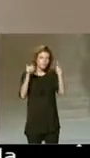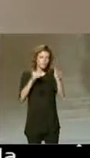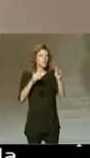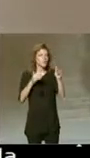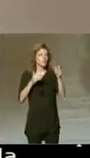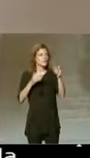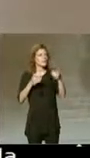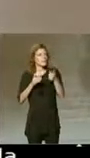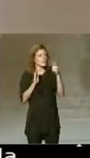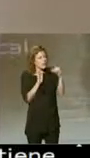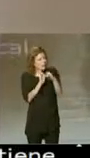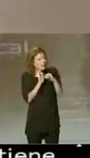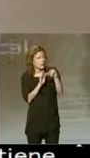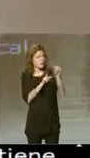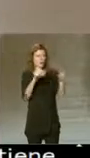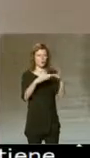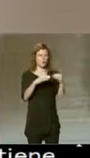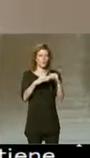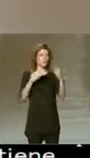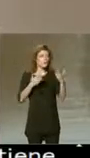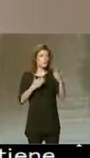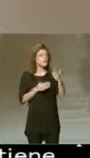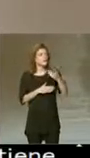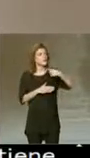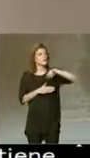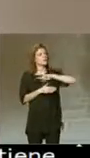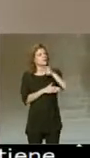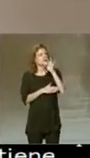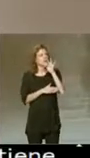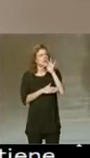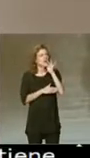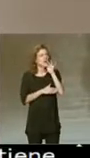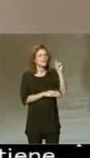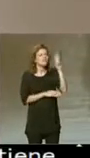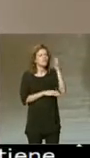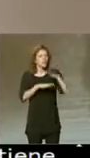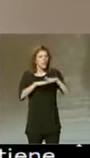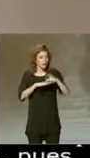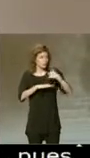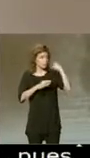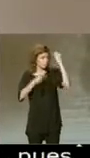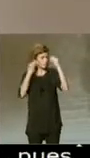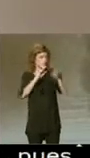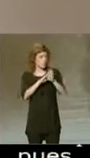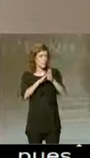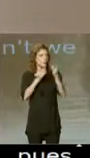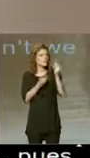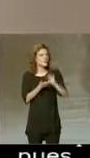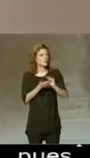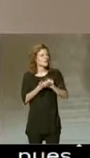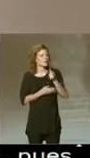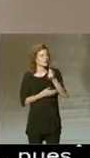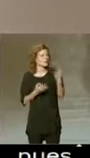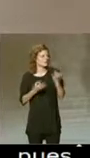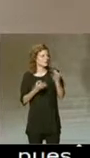a product that can become closer to users. Why haven't we reached this stage yet?